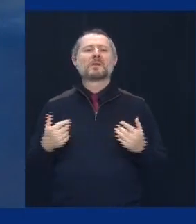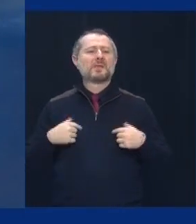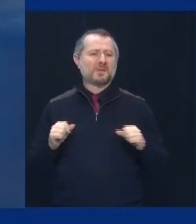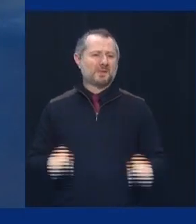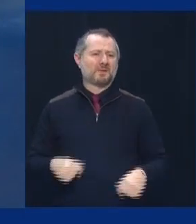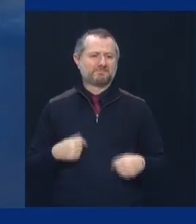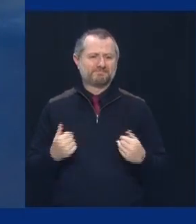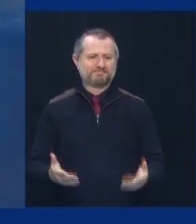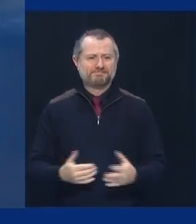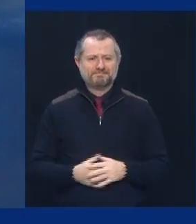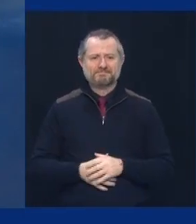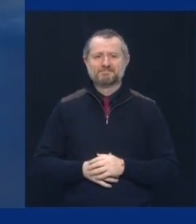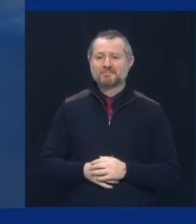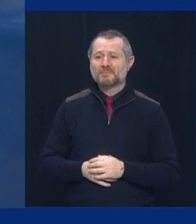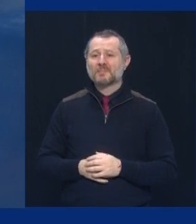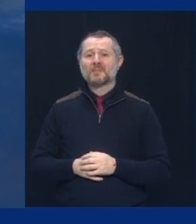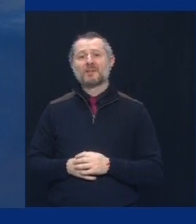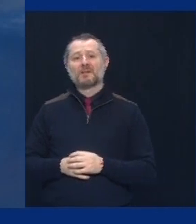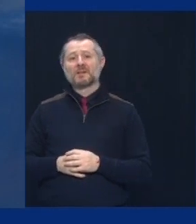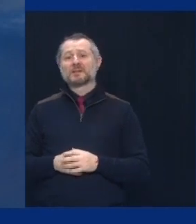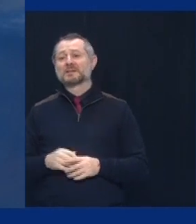not a political issue.